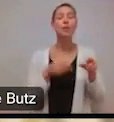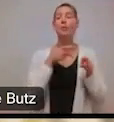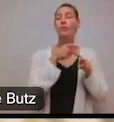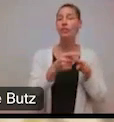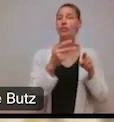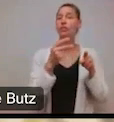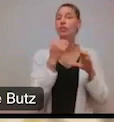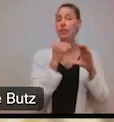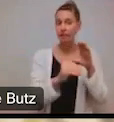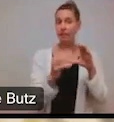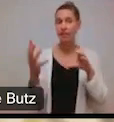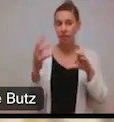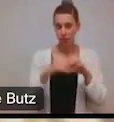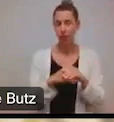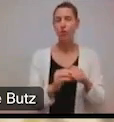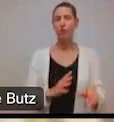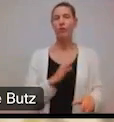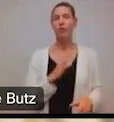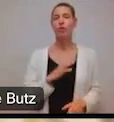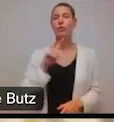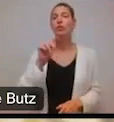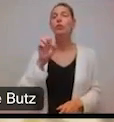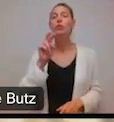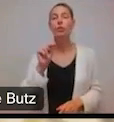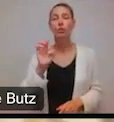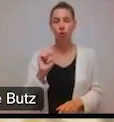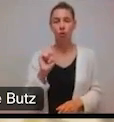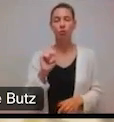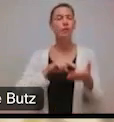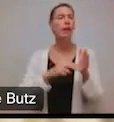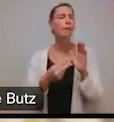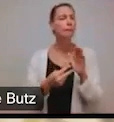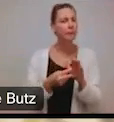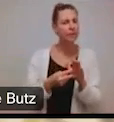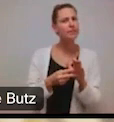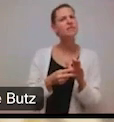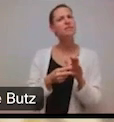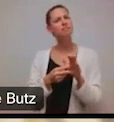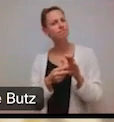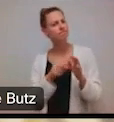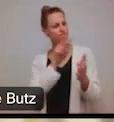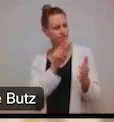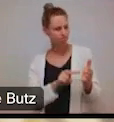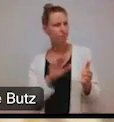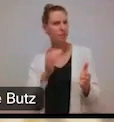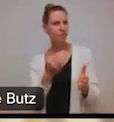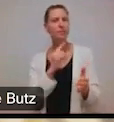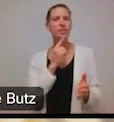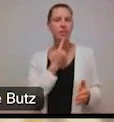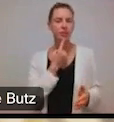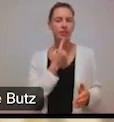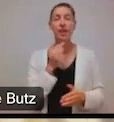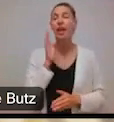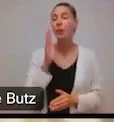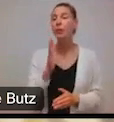emails have what we call a formal tone. That means that they sound serious. And I'm going to talk more